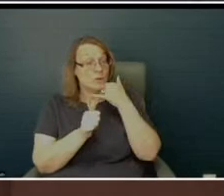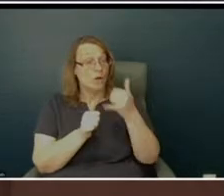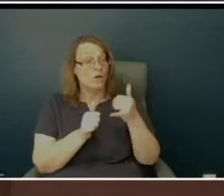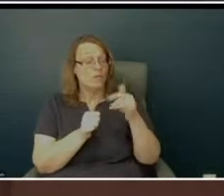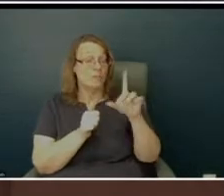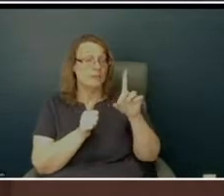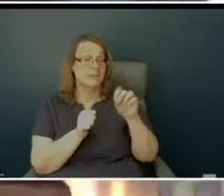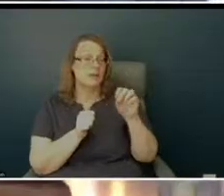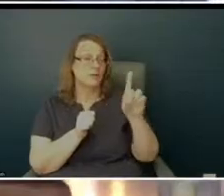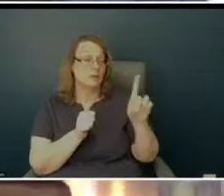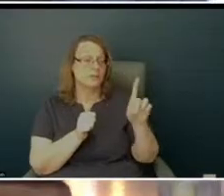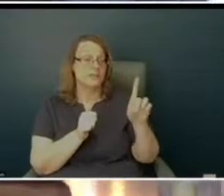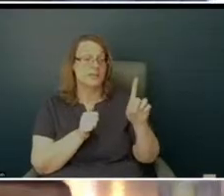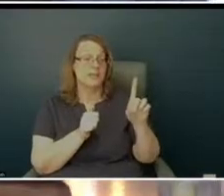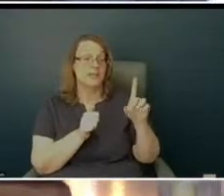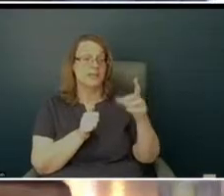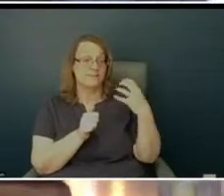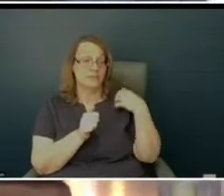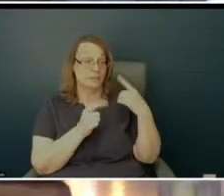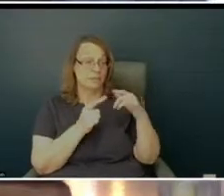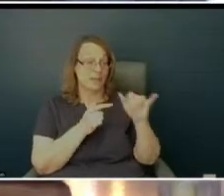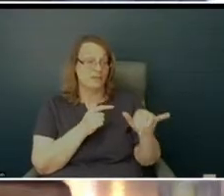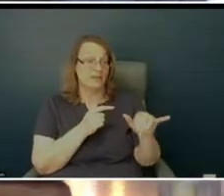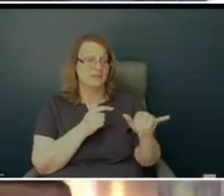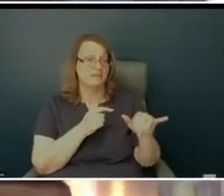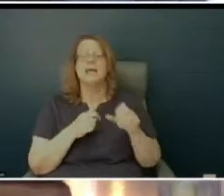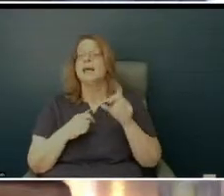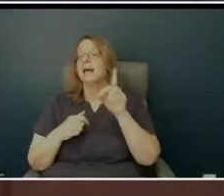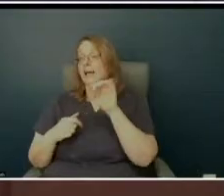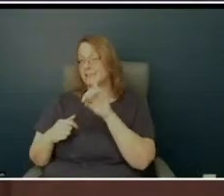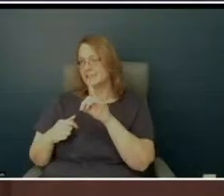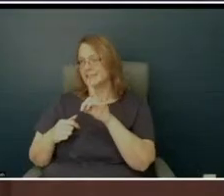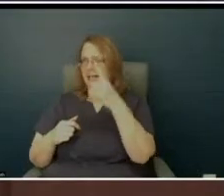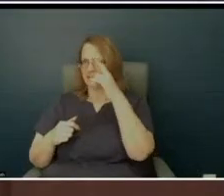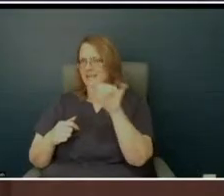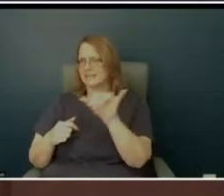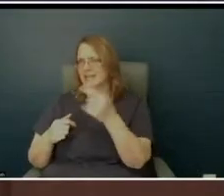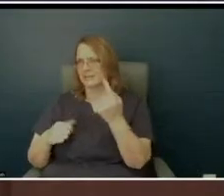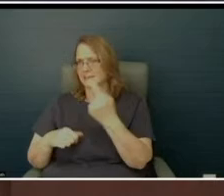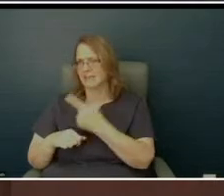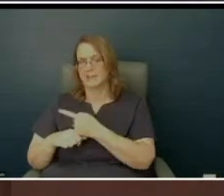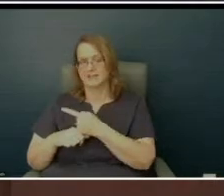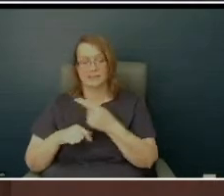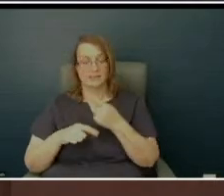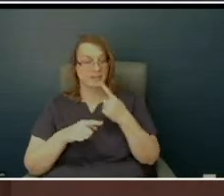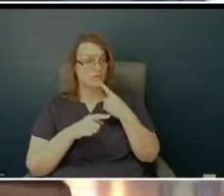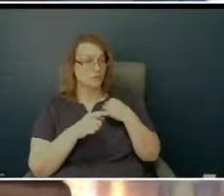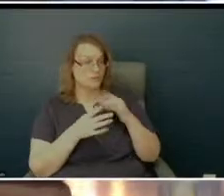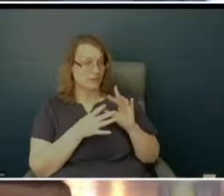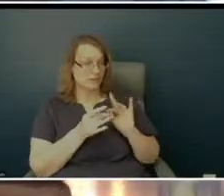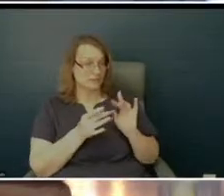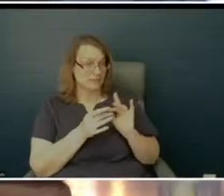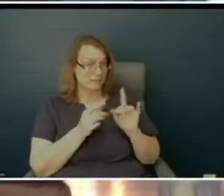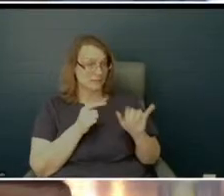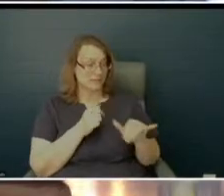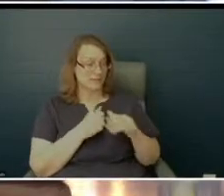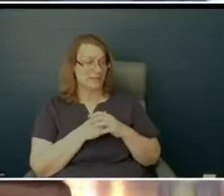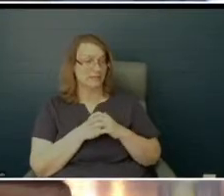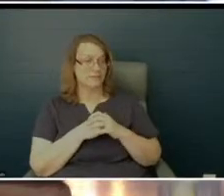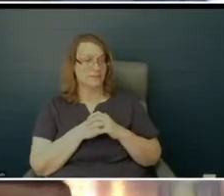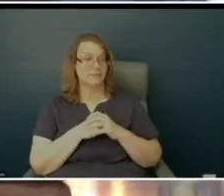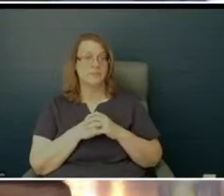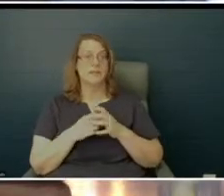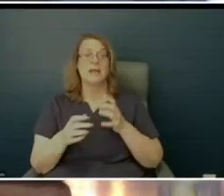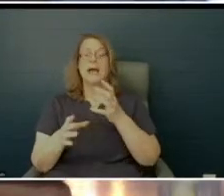conspiracy? I did. I believe it was that same day. Can you give details on that at all? I received a telephone call